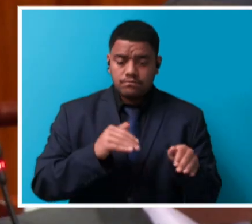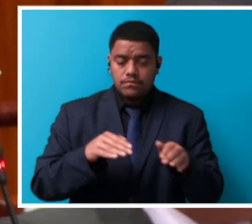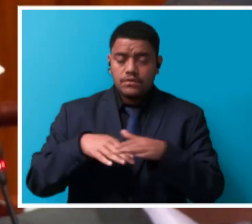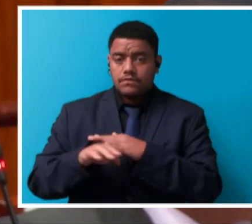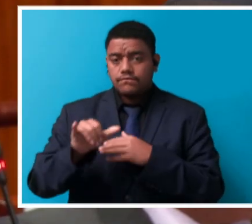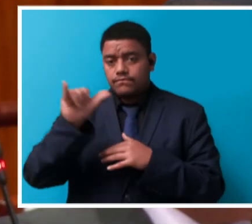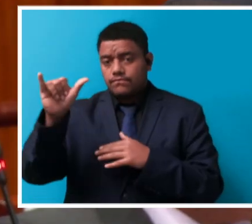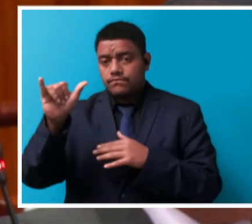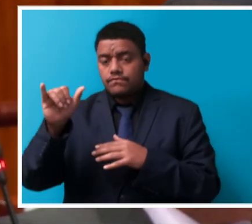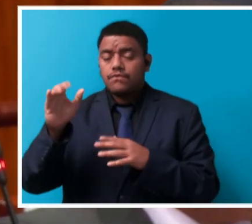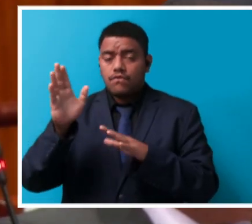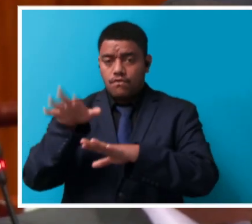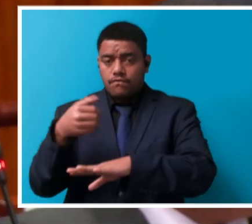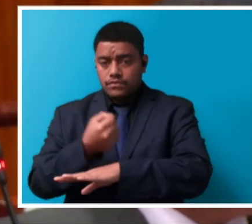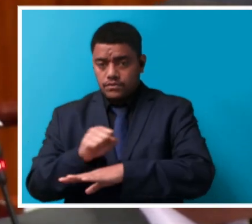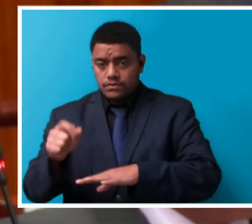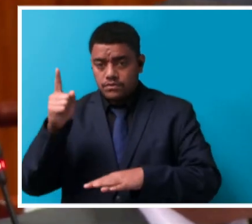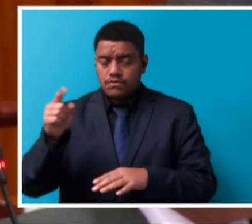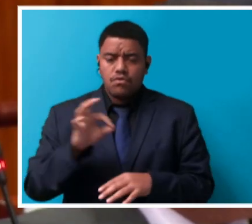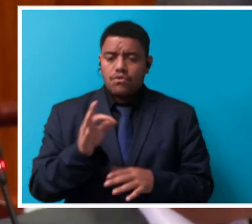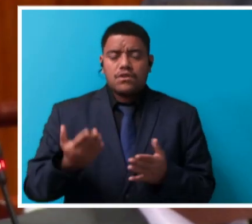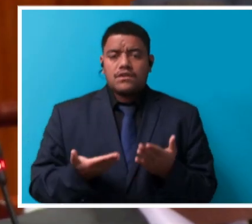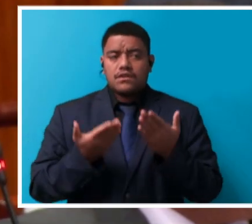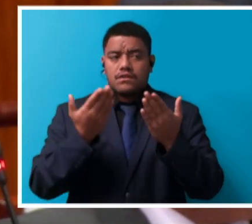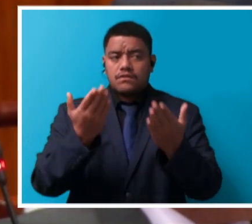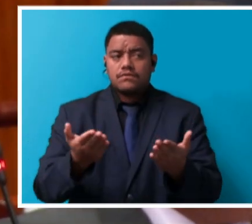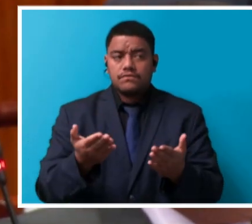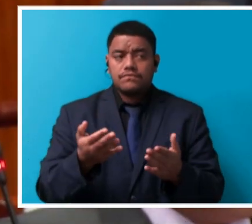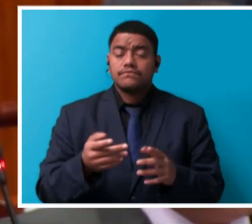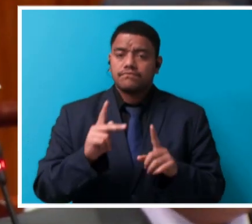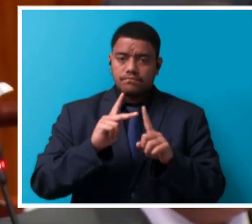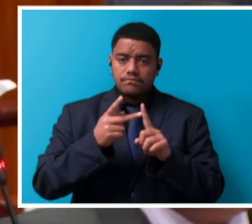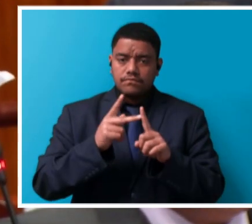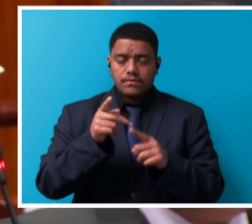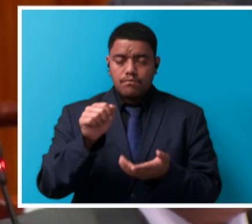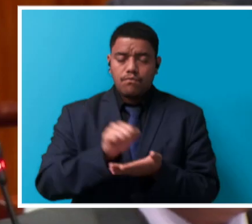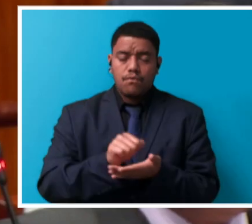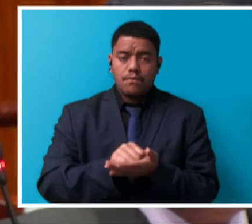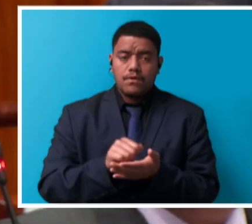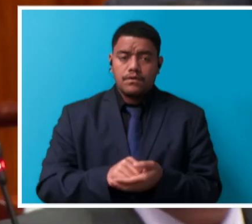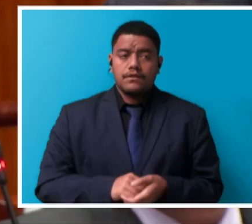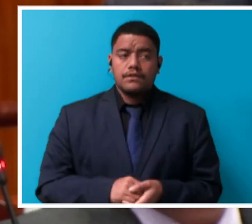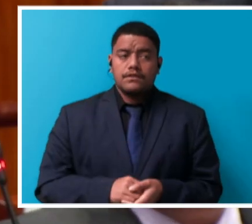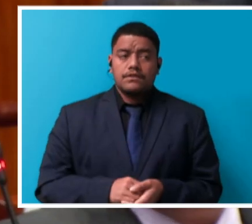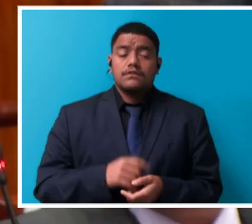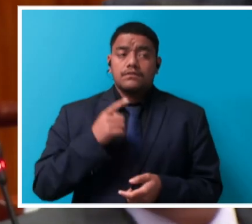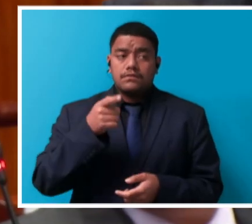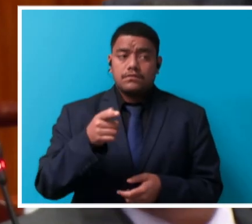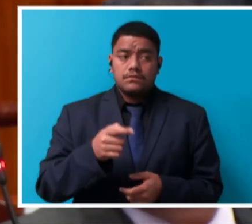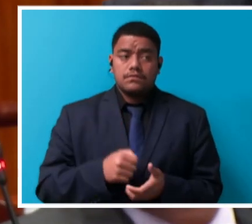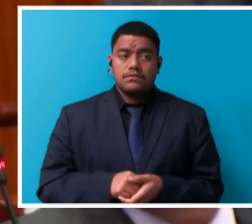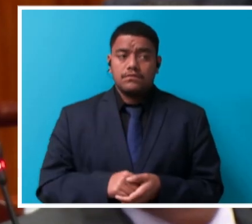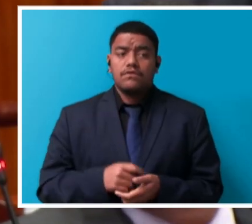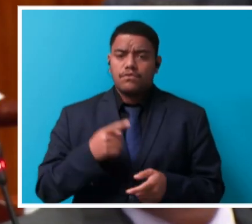labour mobility schemes was not given the priority it deserved. Since the local, I'm talking about